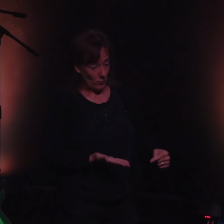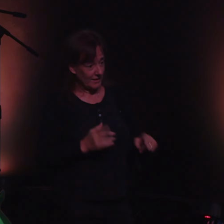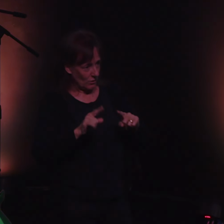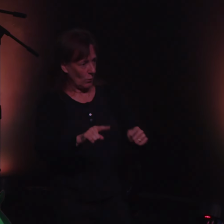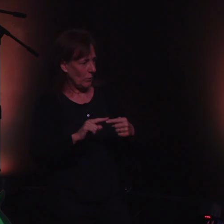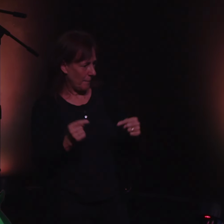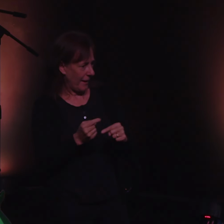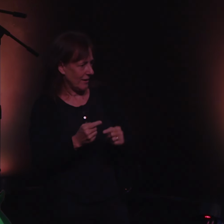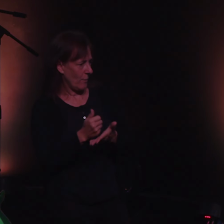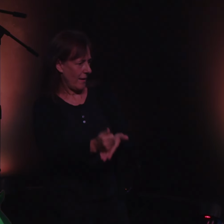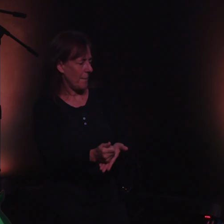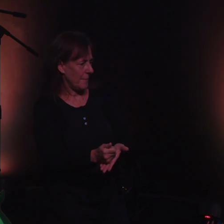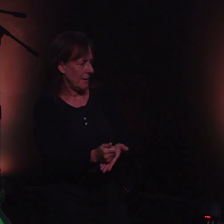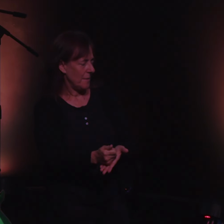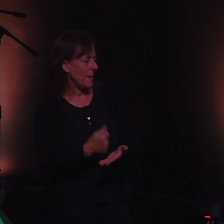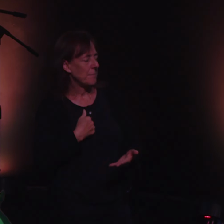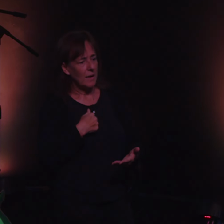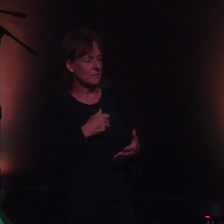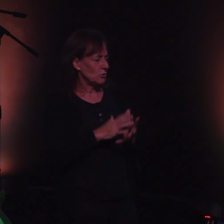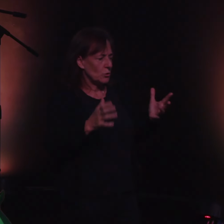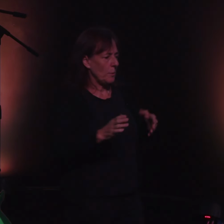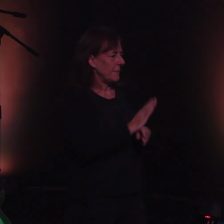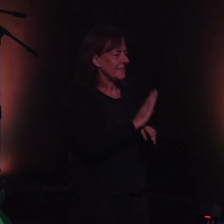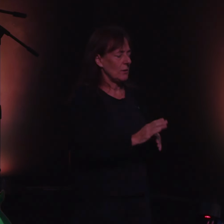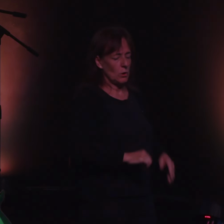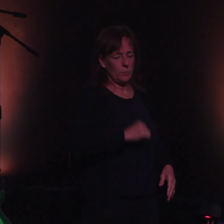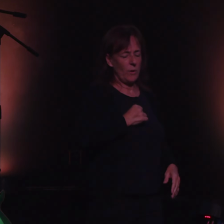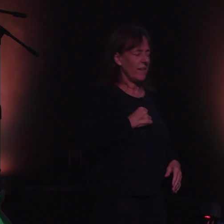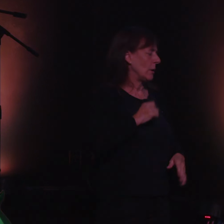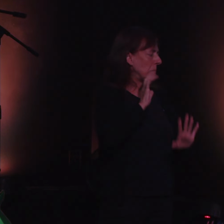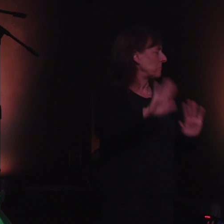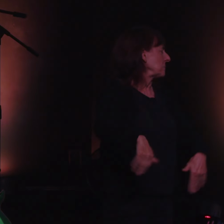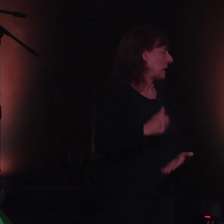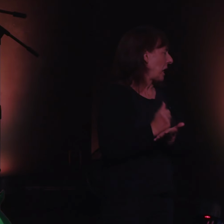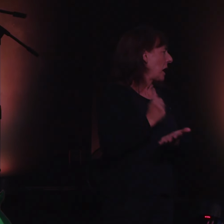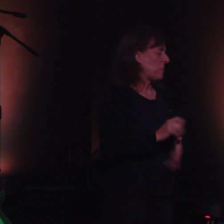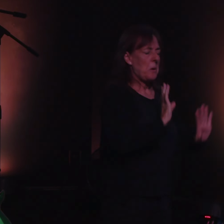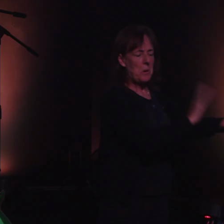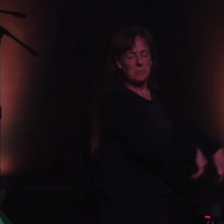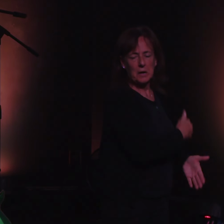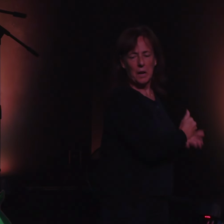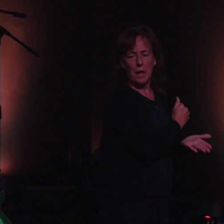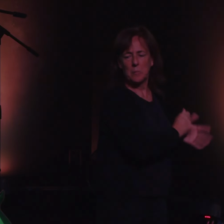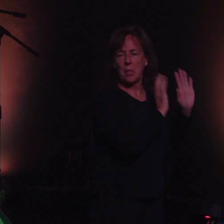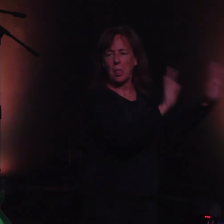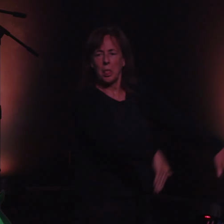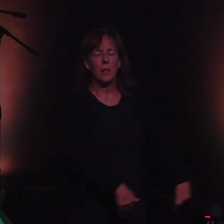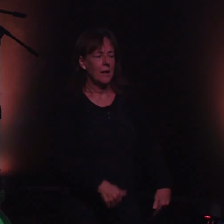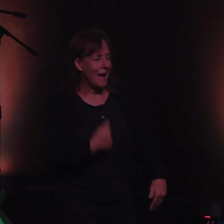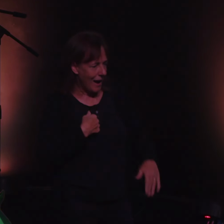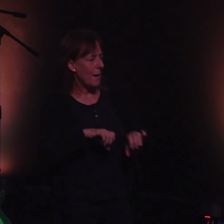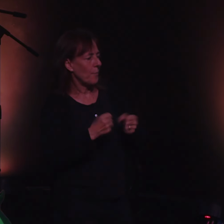people. May I never be too busy to help, too prideful to help, too prideful to surround myself with broken and beaten